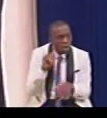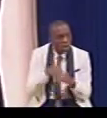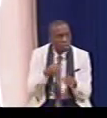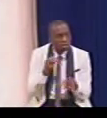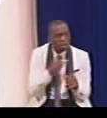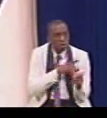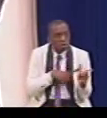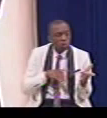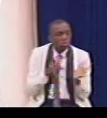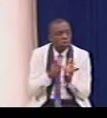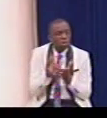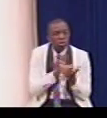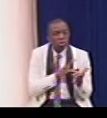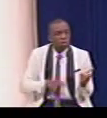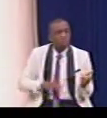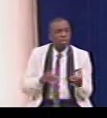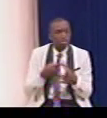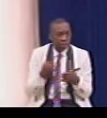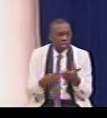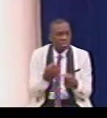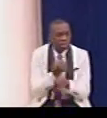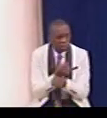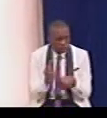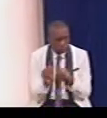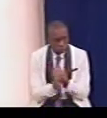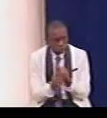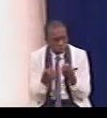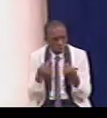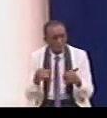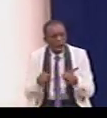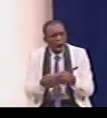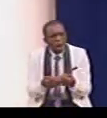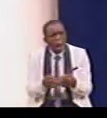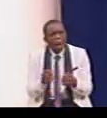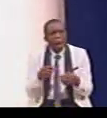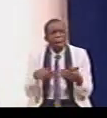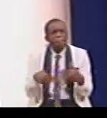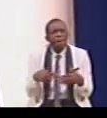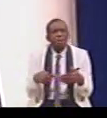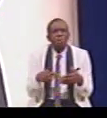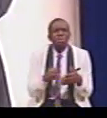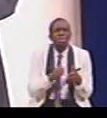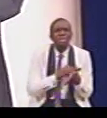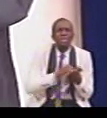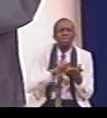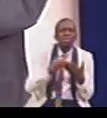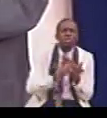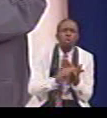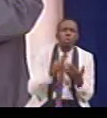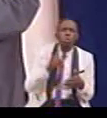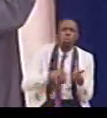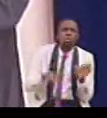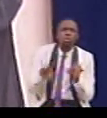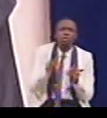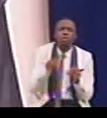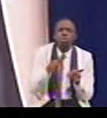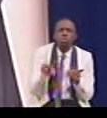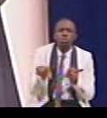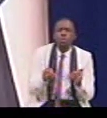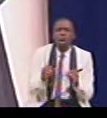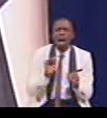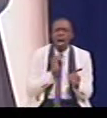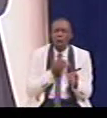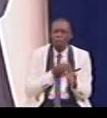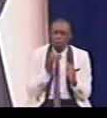salvation comes I about sanctification what do we do our preparation for sanctification